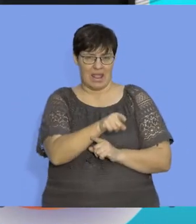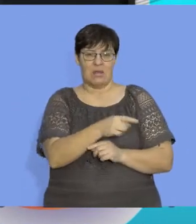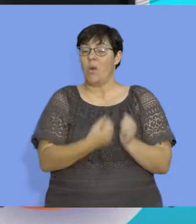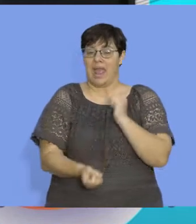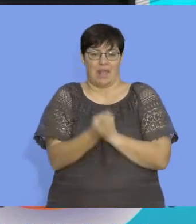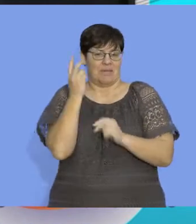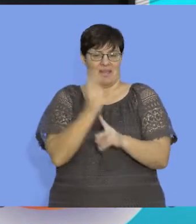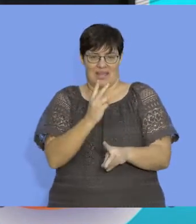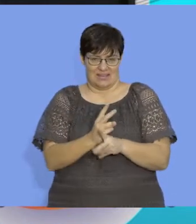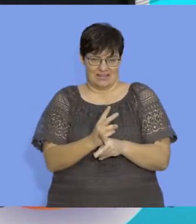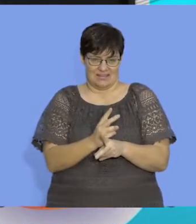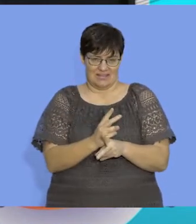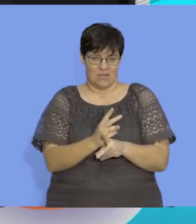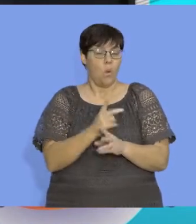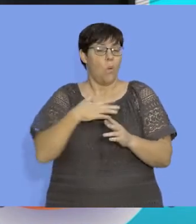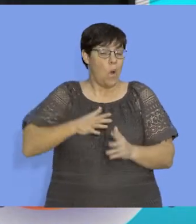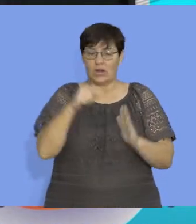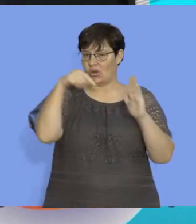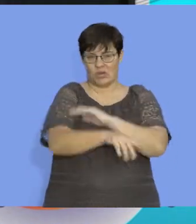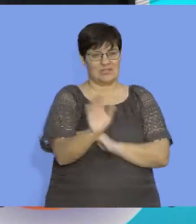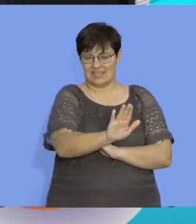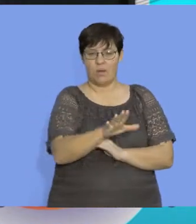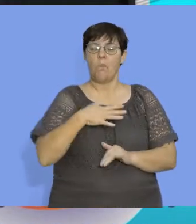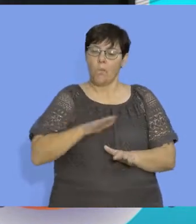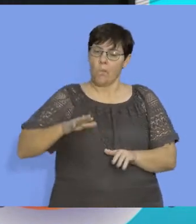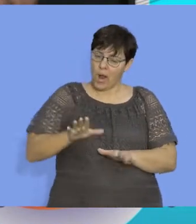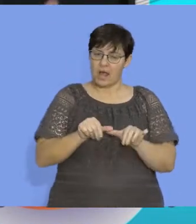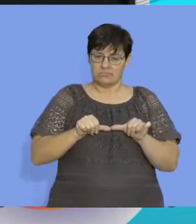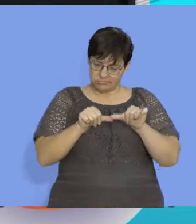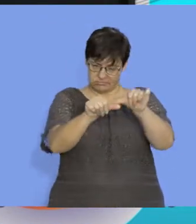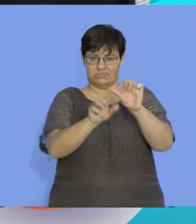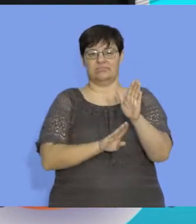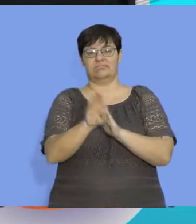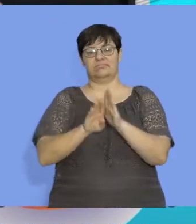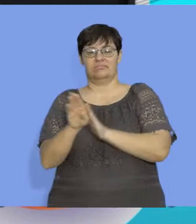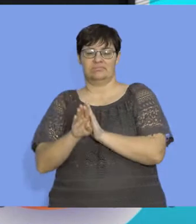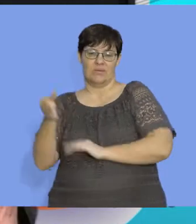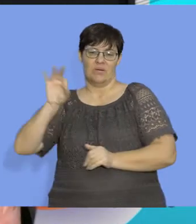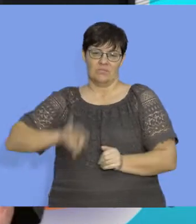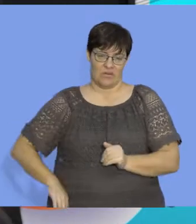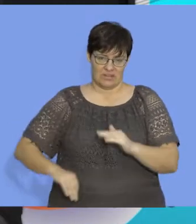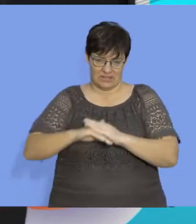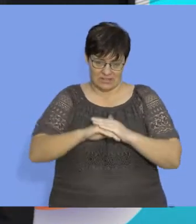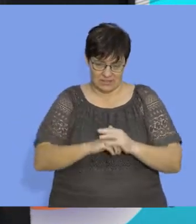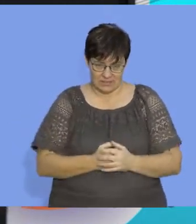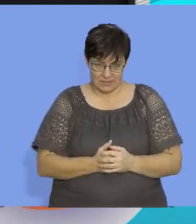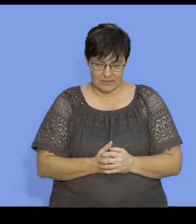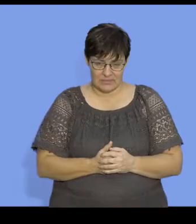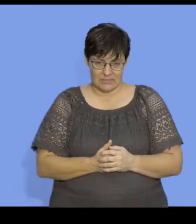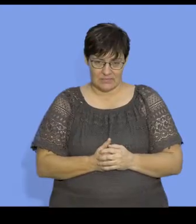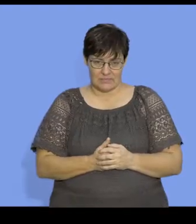ensure that we do not sustain a loss, to ensure that we try to the best of our ability to maximize our